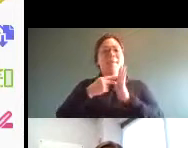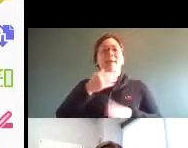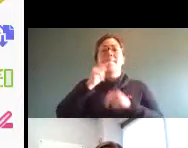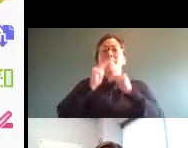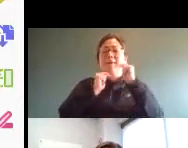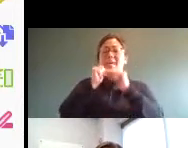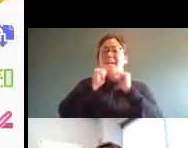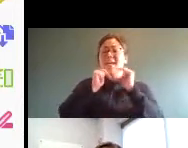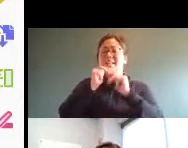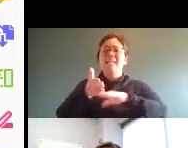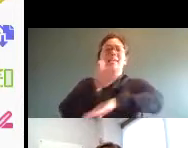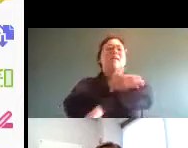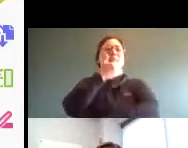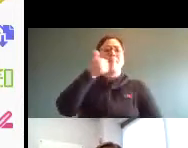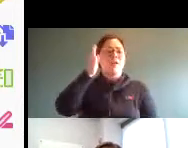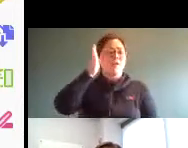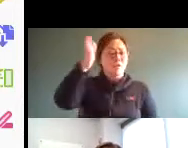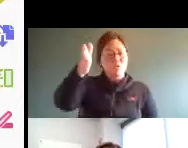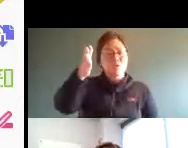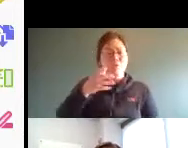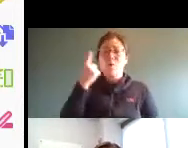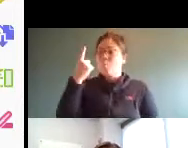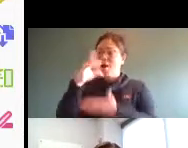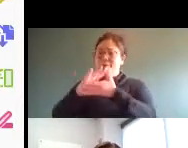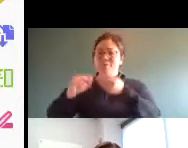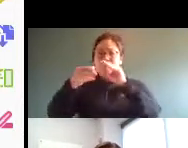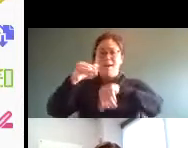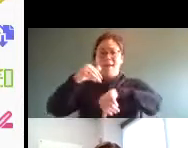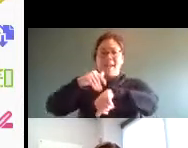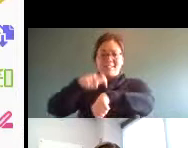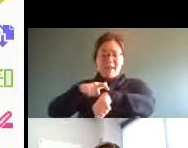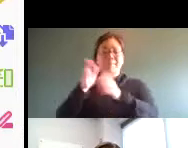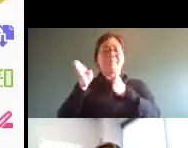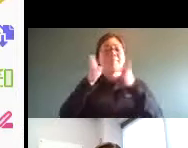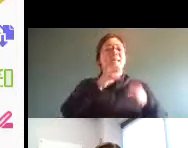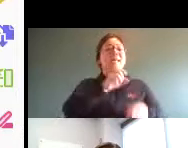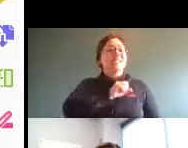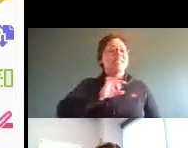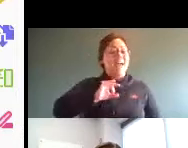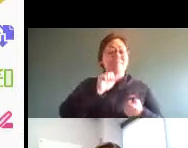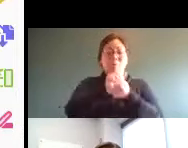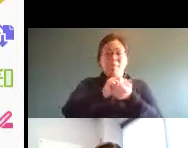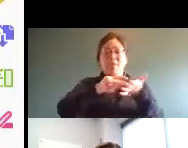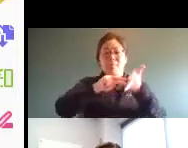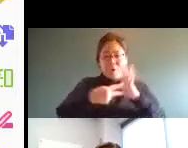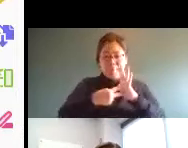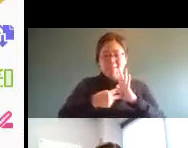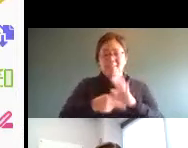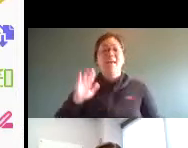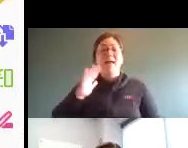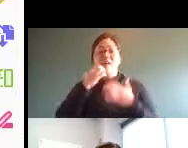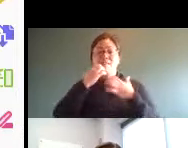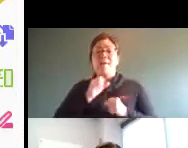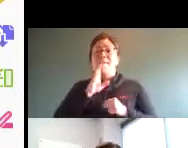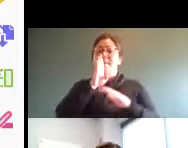at a time. Our vision, which is staffing with a purpose. And our three core values, which are be humble, be